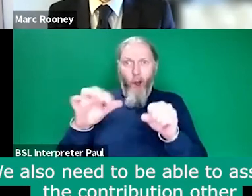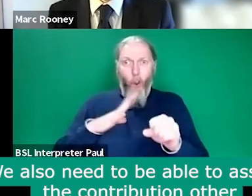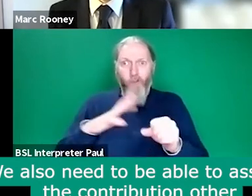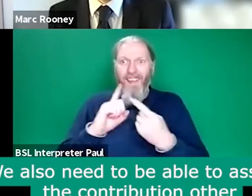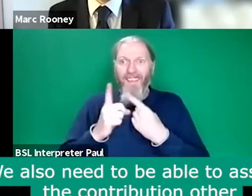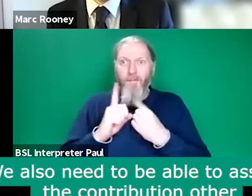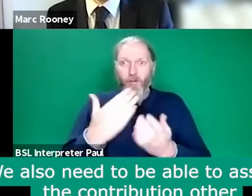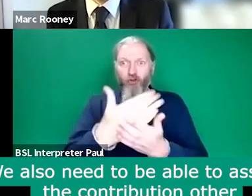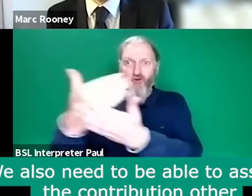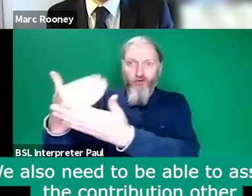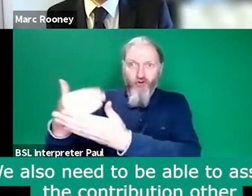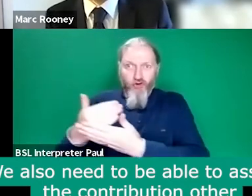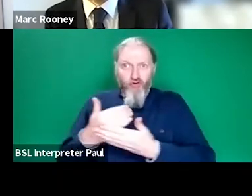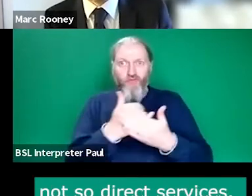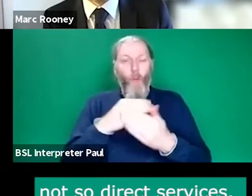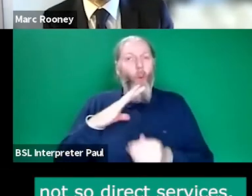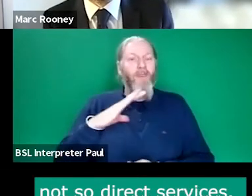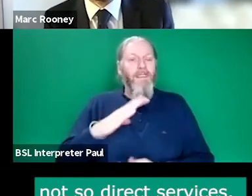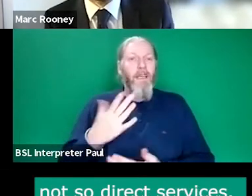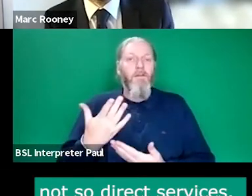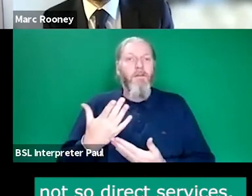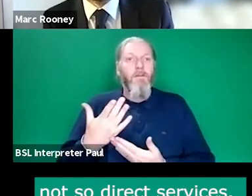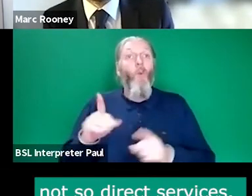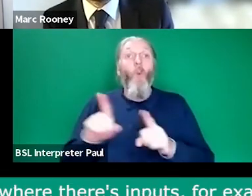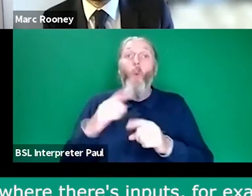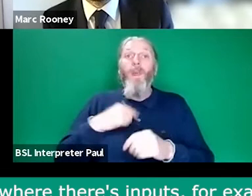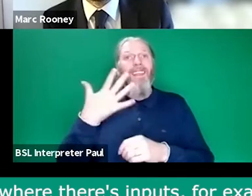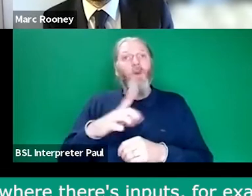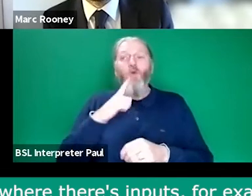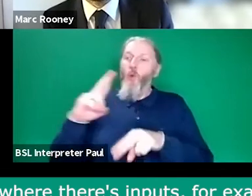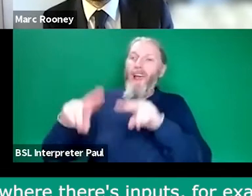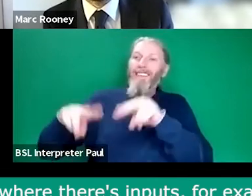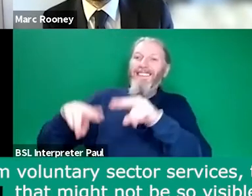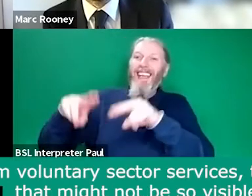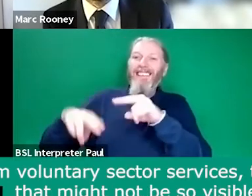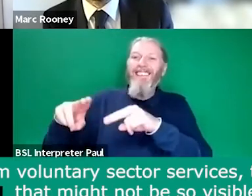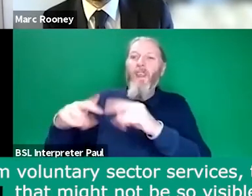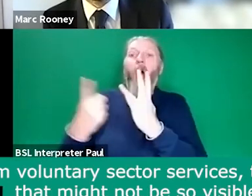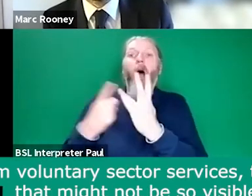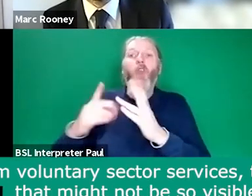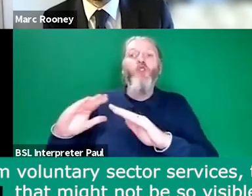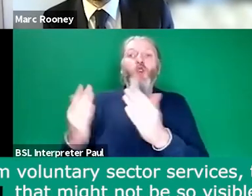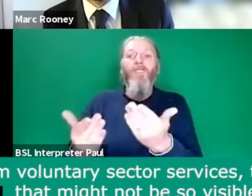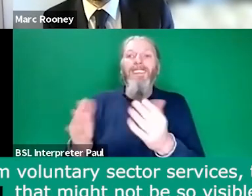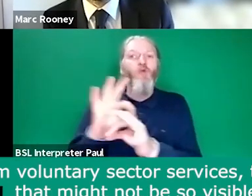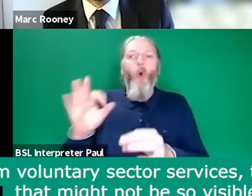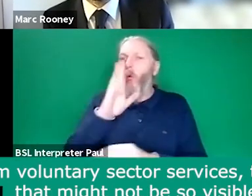to assess the contribution of other not so direct services. So where there's inputs, for example, from voluntary sector services, things that might not be